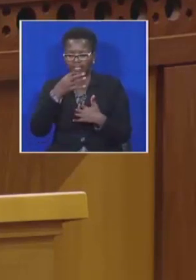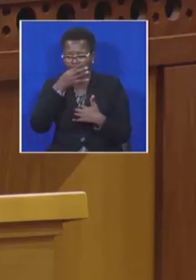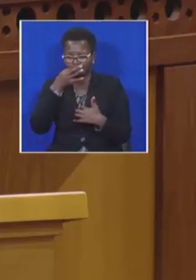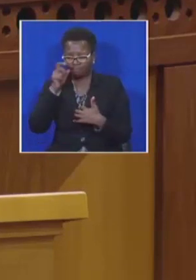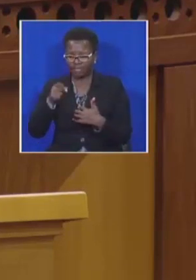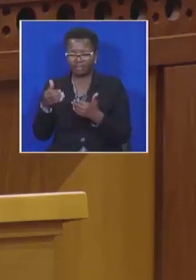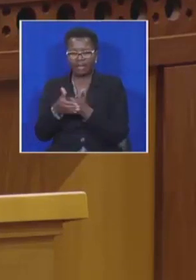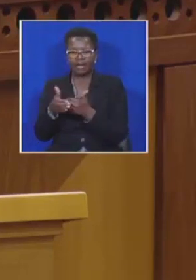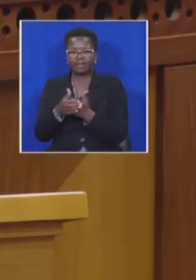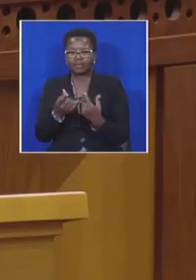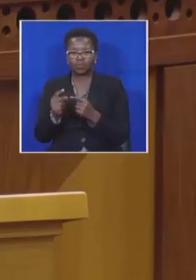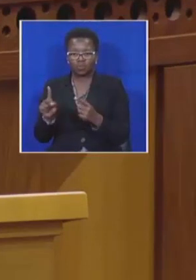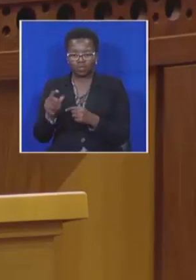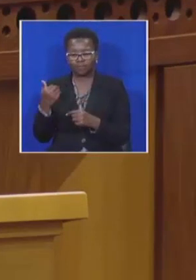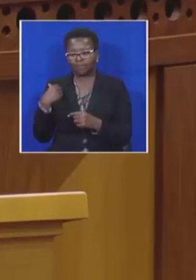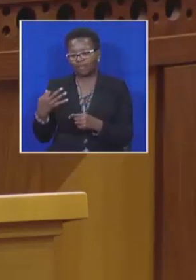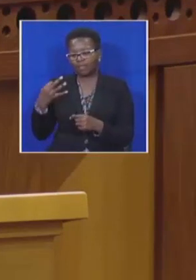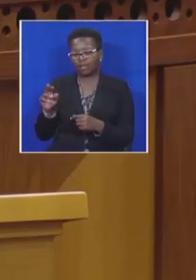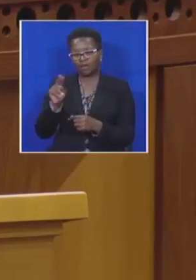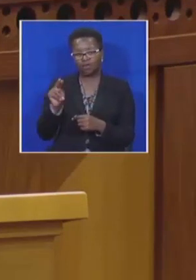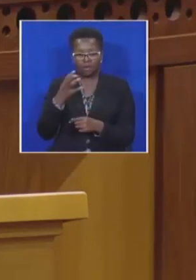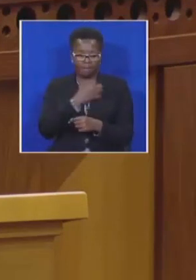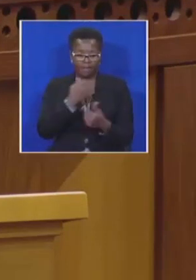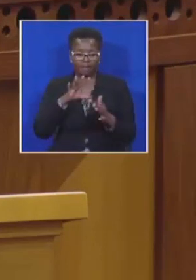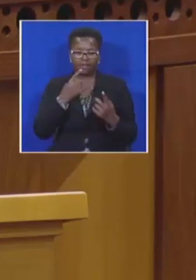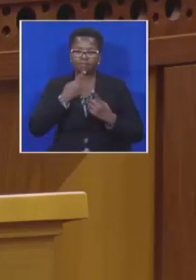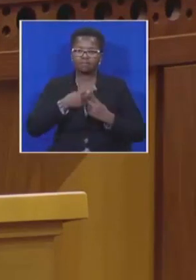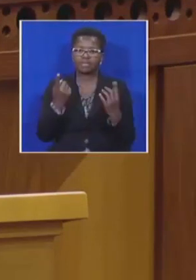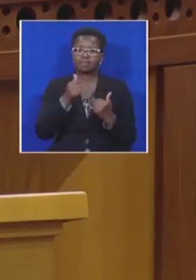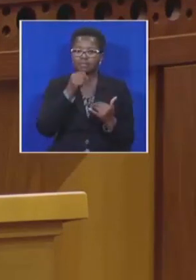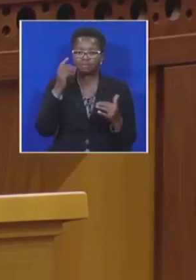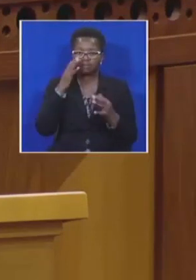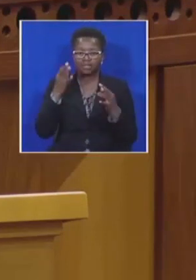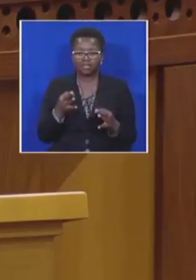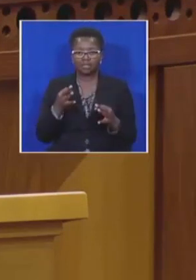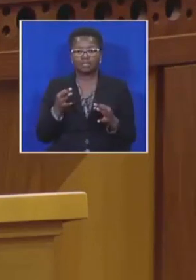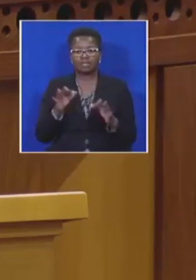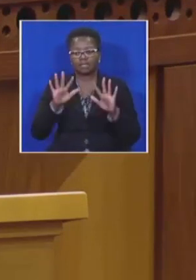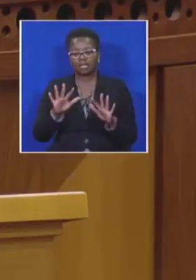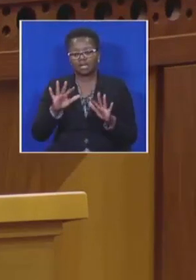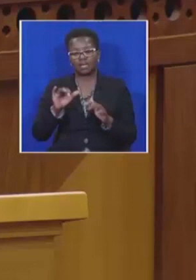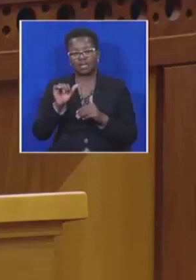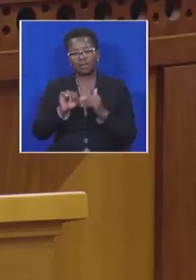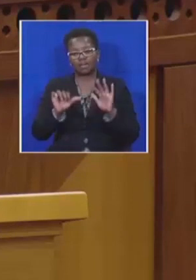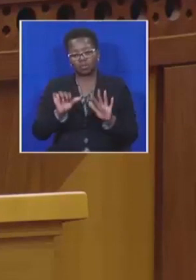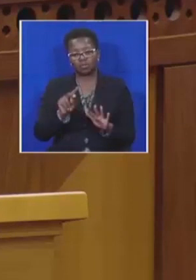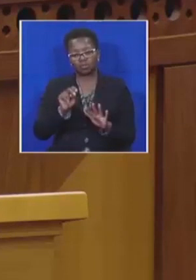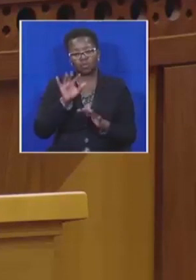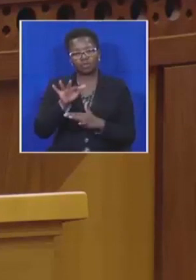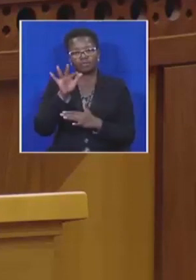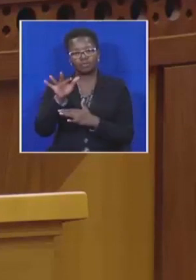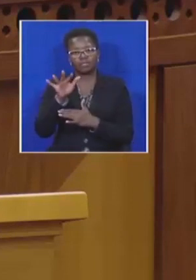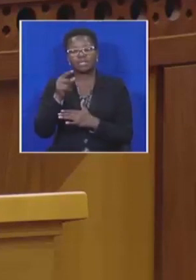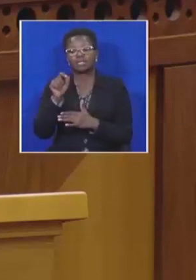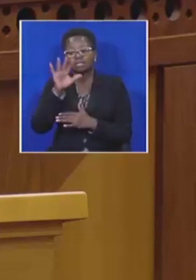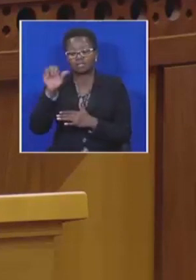possible. On the 3rd of November, Cabinet issued a statement to amend its decision of 10 June 2015 to designate the South African